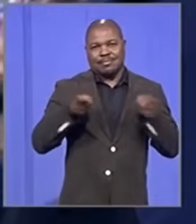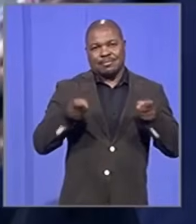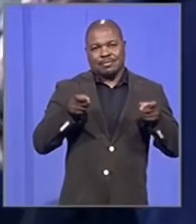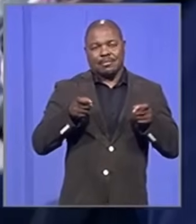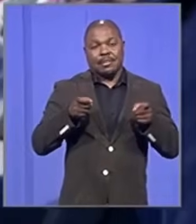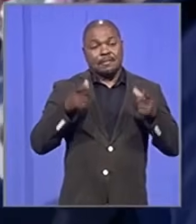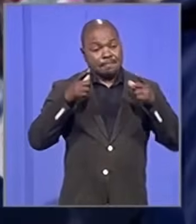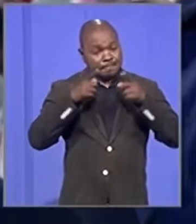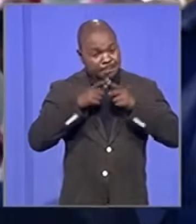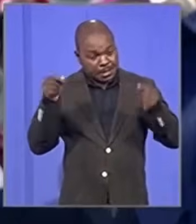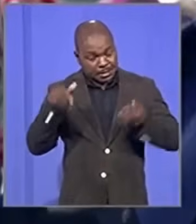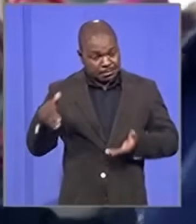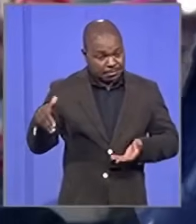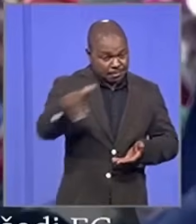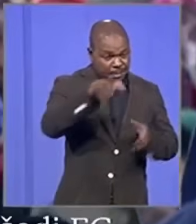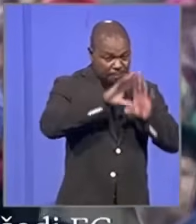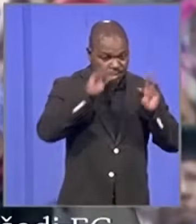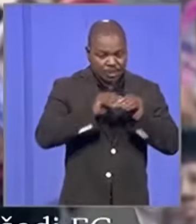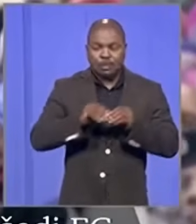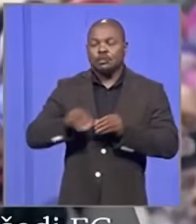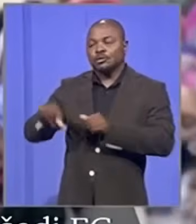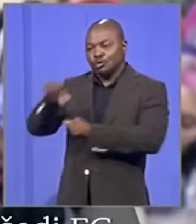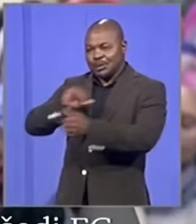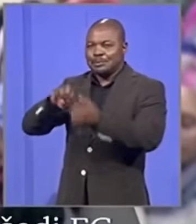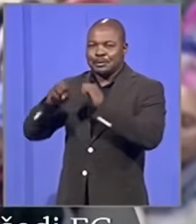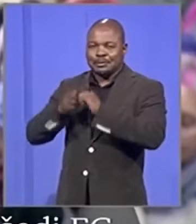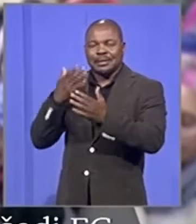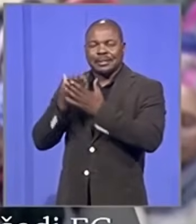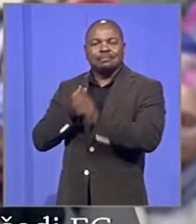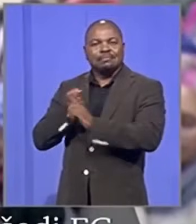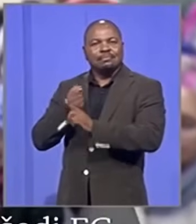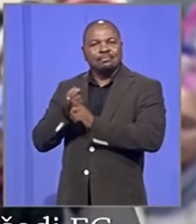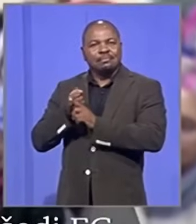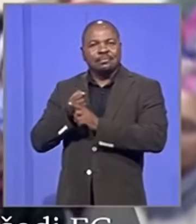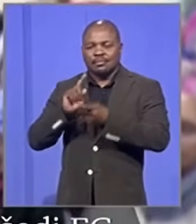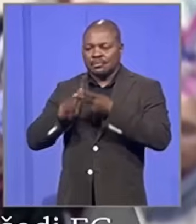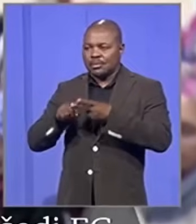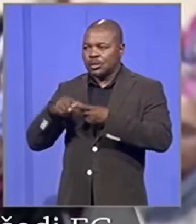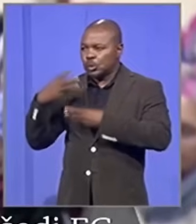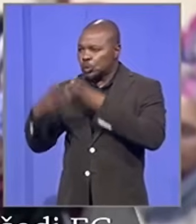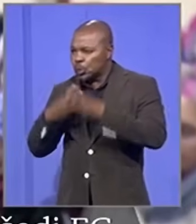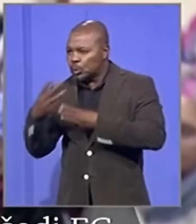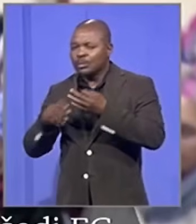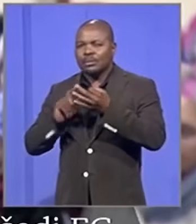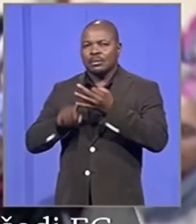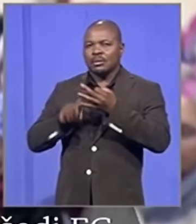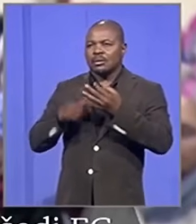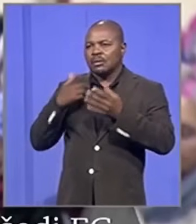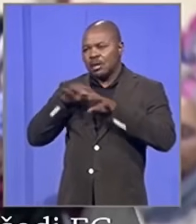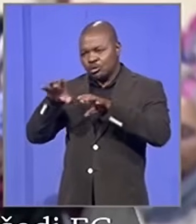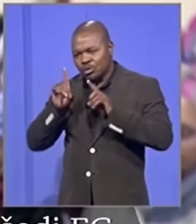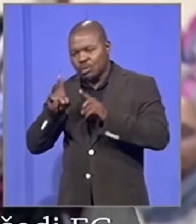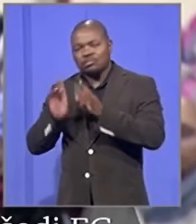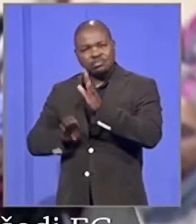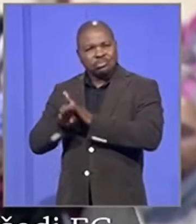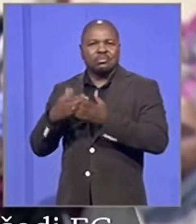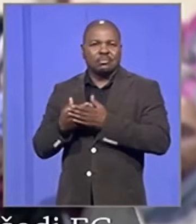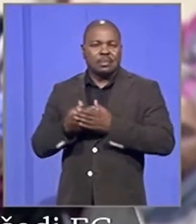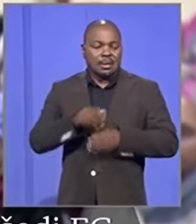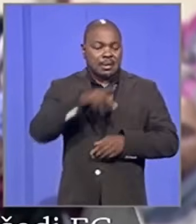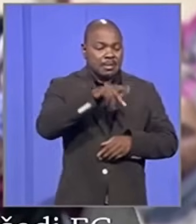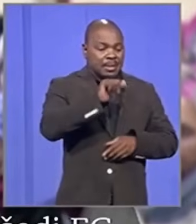you have done that, you are going to be able to address the social ills which you are facing. You are going to be able to address unemployment. You are going to be able to address education. But as the